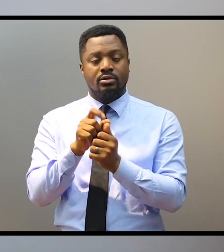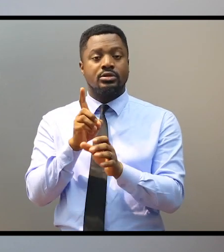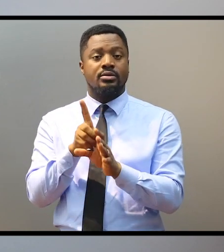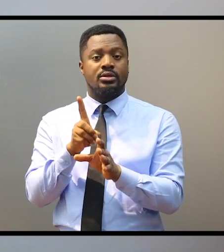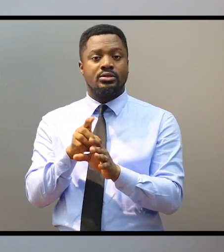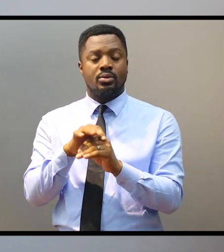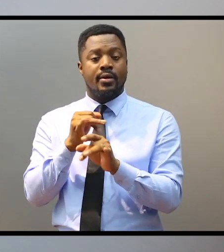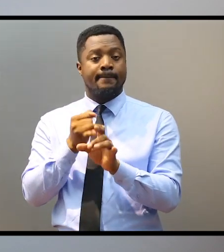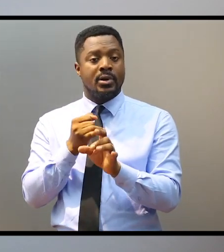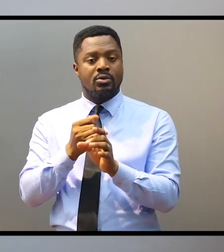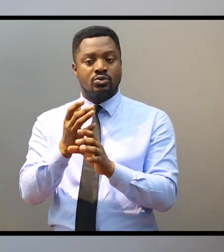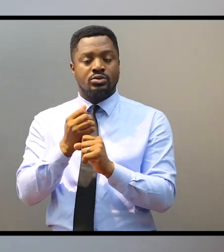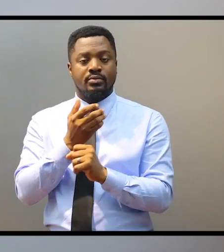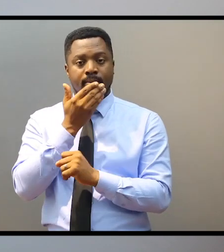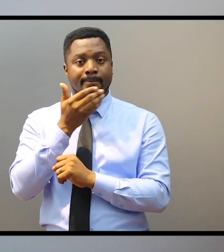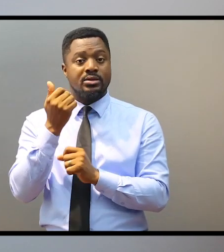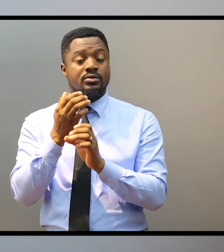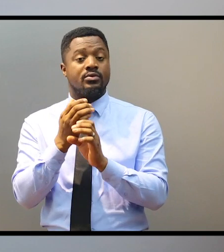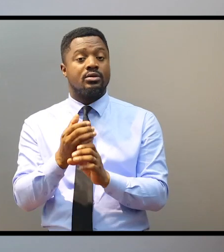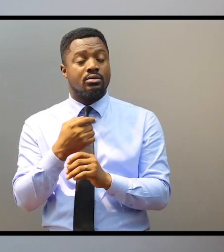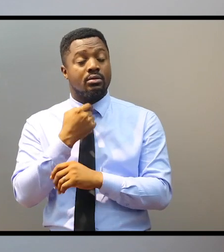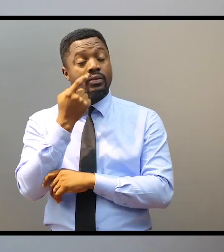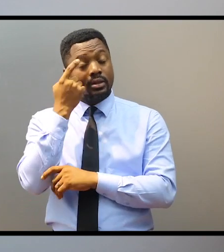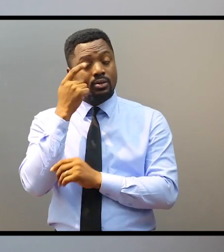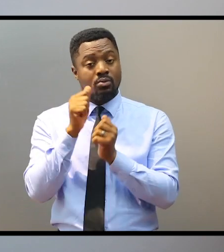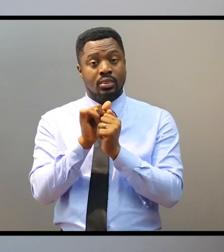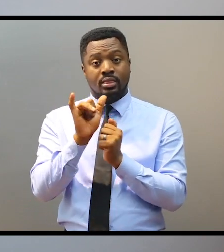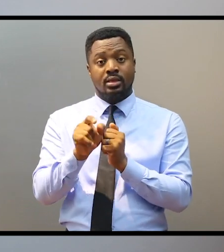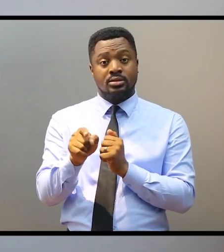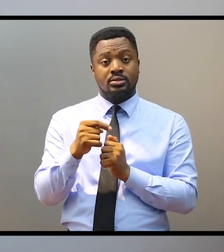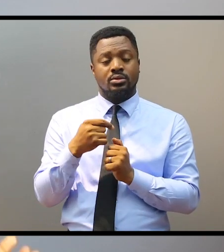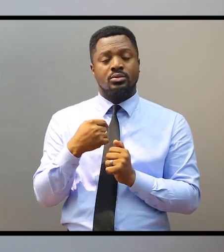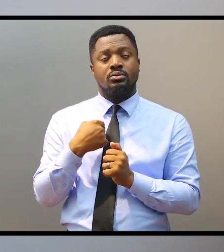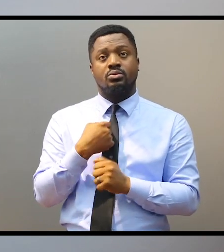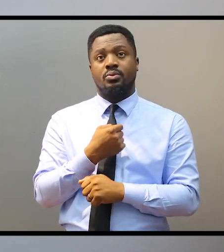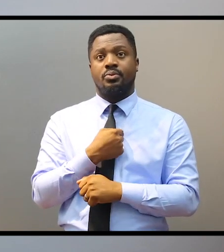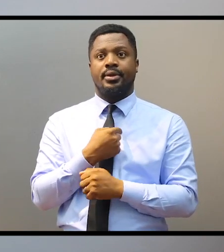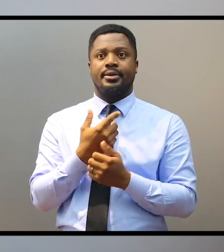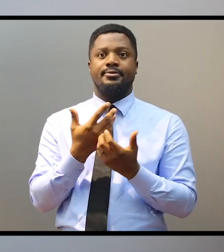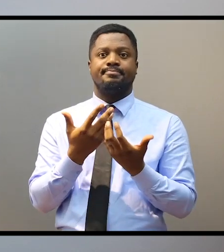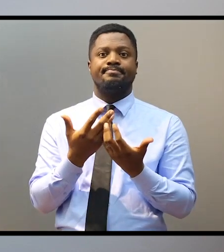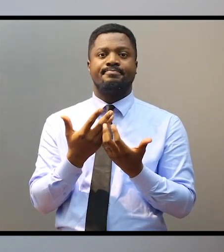those with disabilities or impairments also receive the best of care. And I think that with that, we are